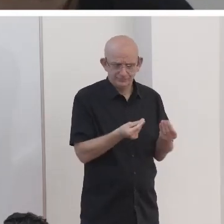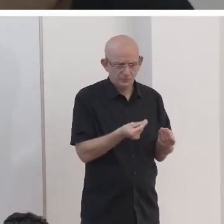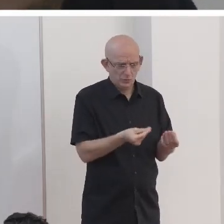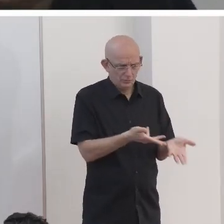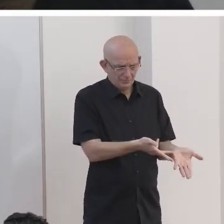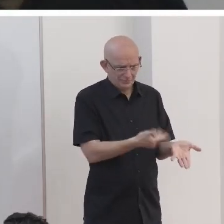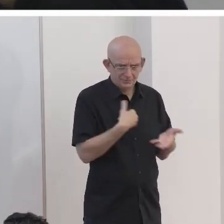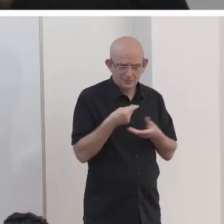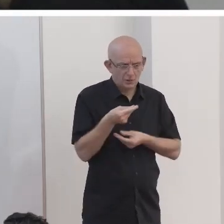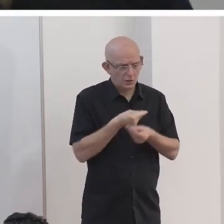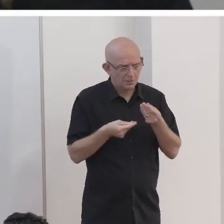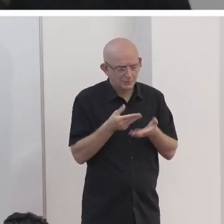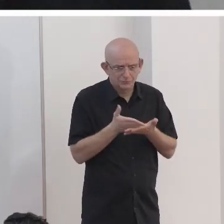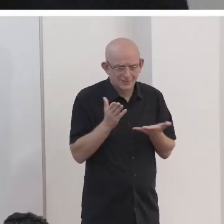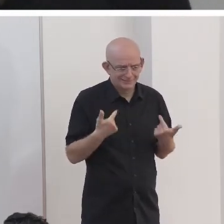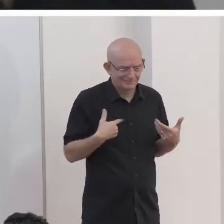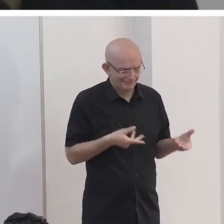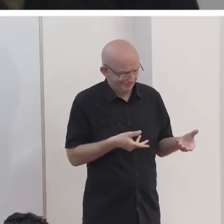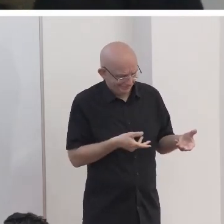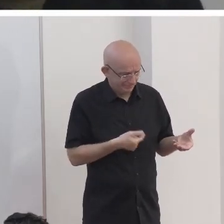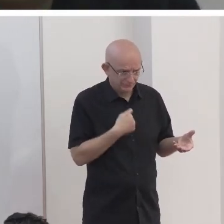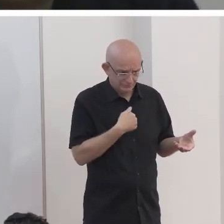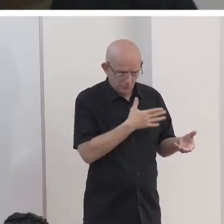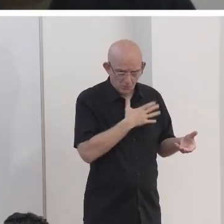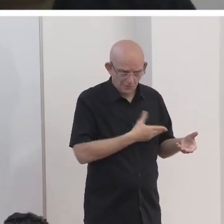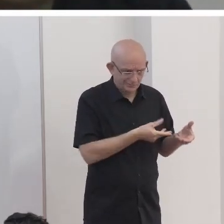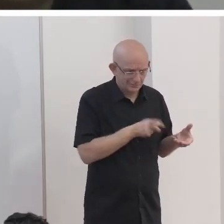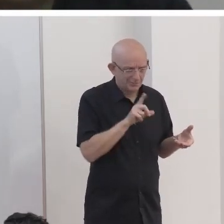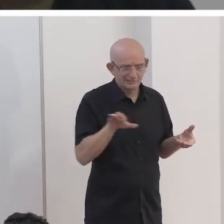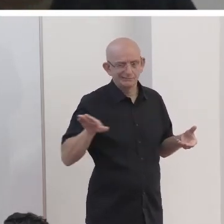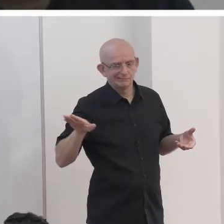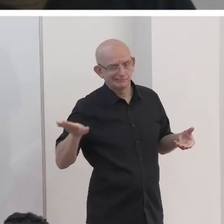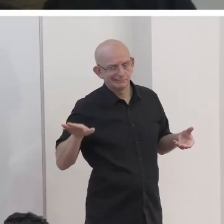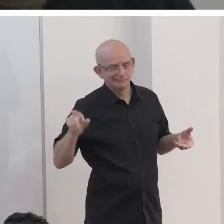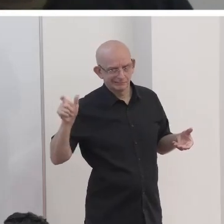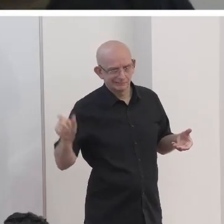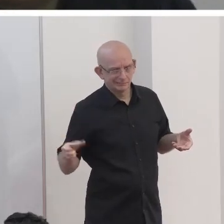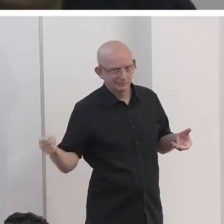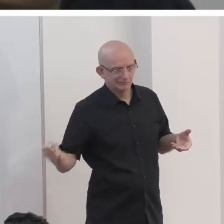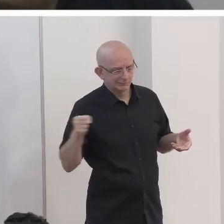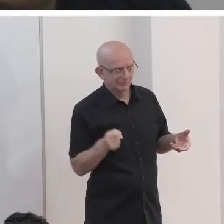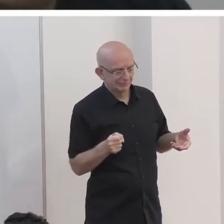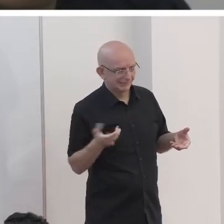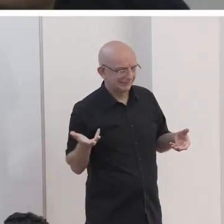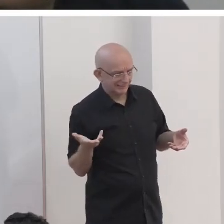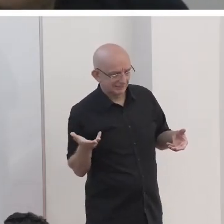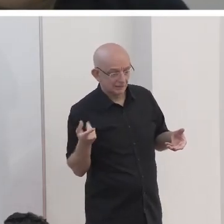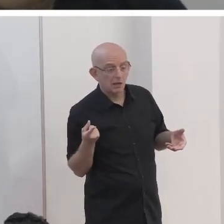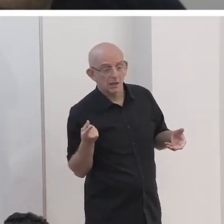from their parents, from their surroundings, and they'll have to handle their account. They are not allowed to